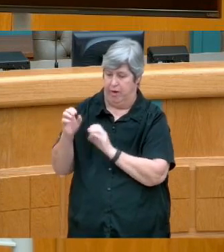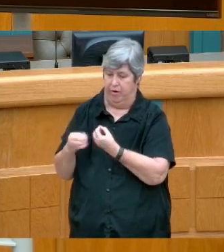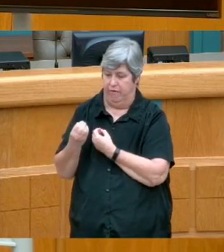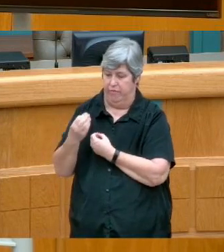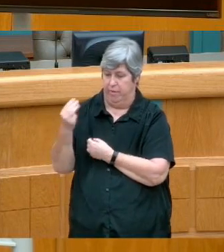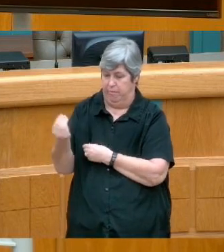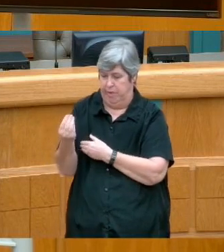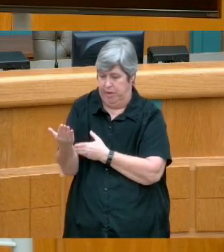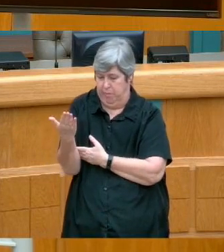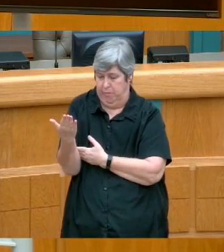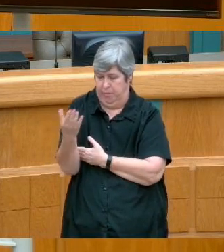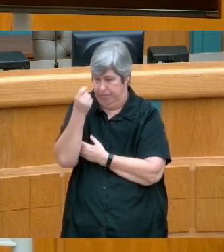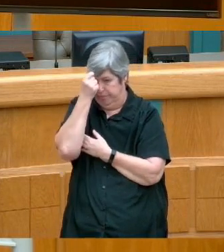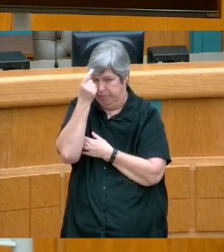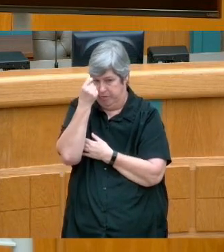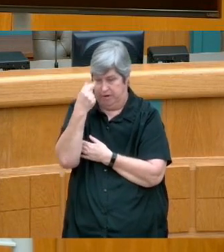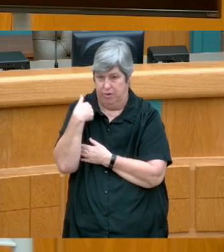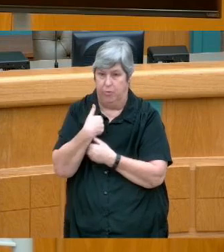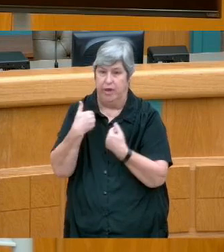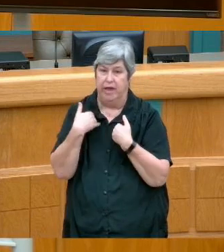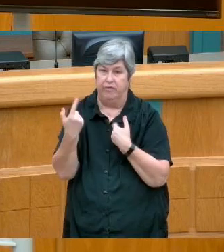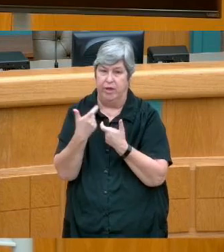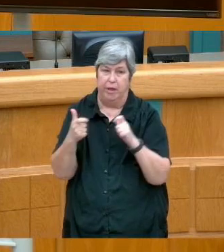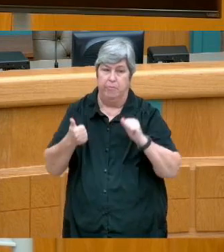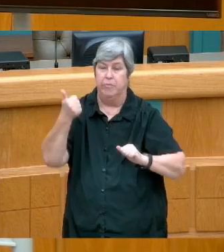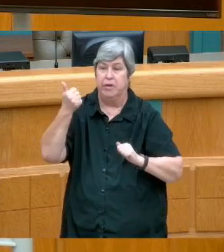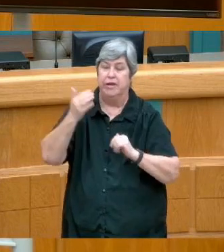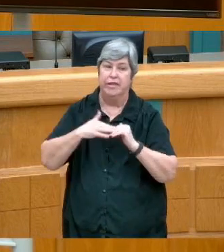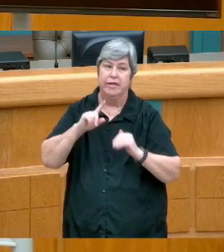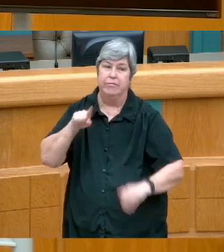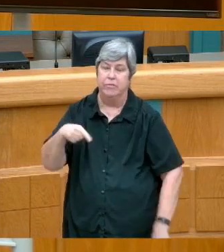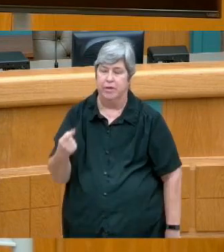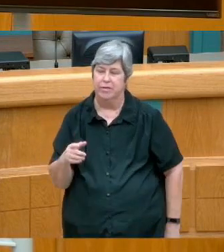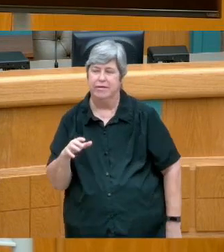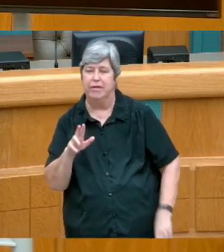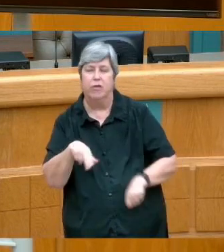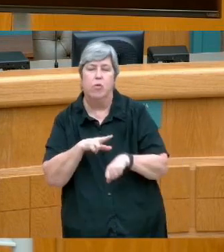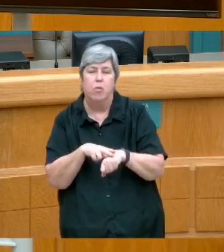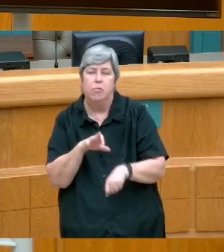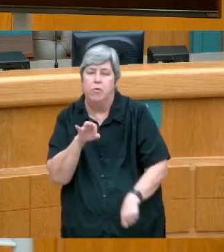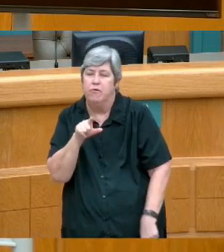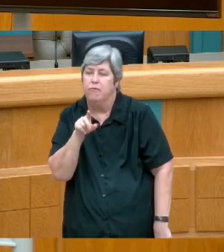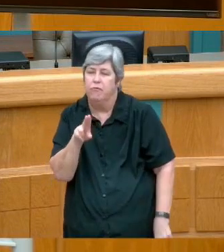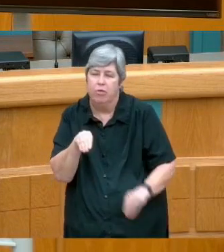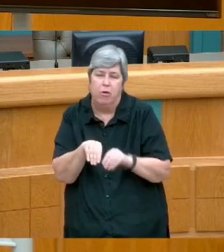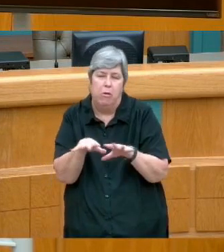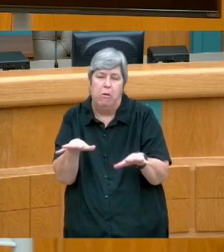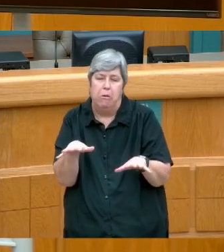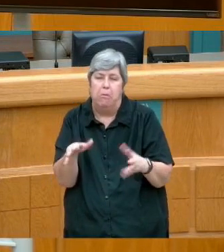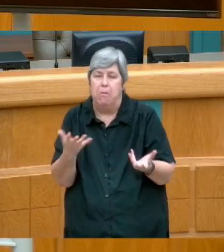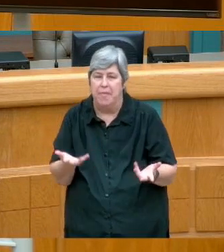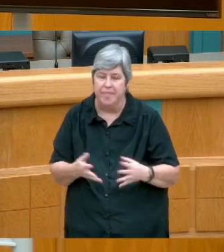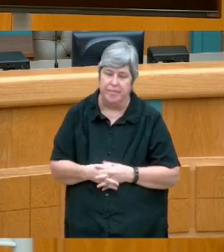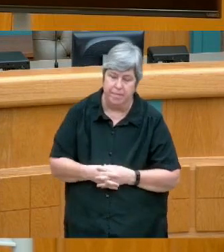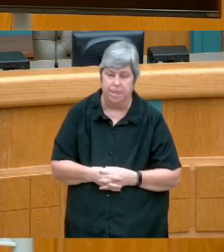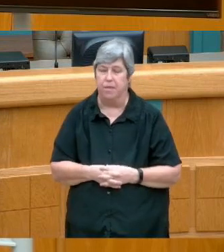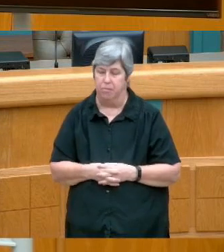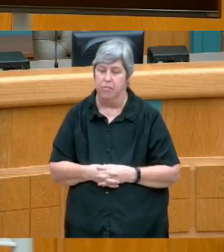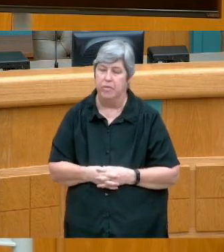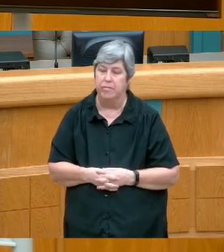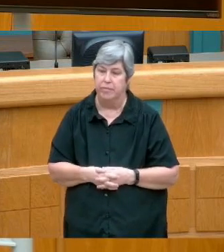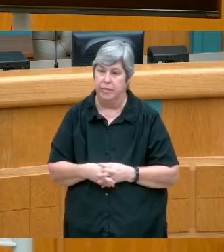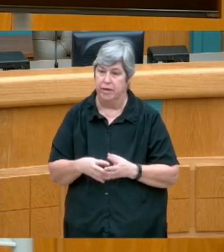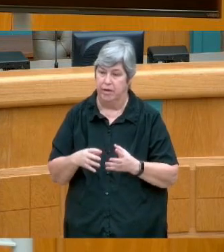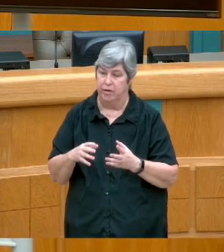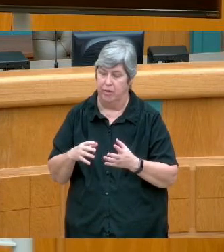morning, realizing that we had something bigger here than just a flu epidemic or a flu situation. And so